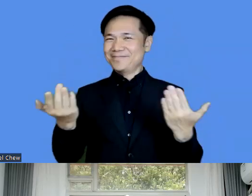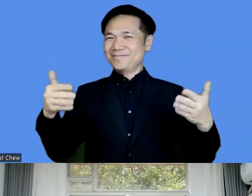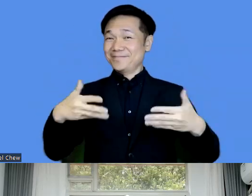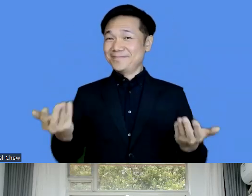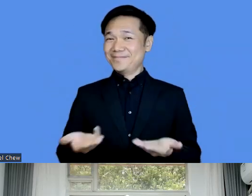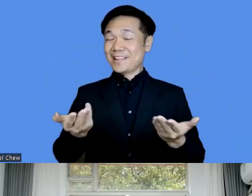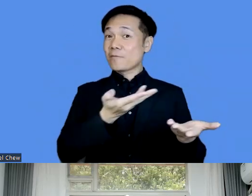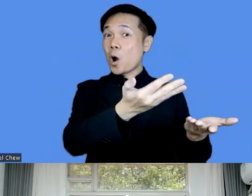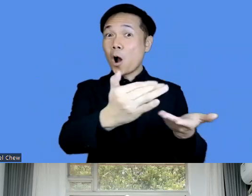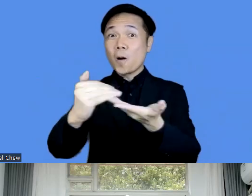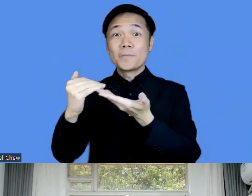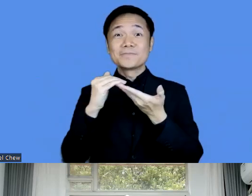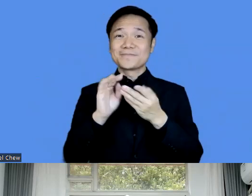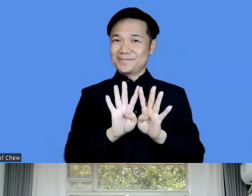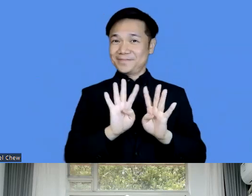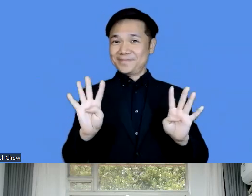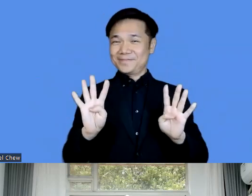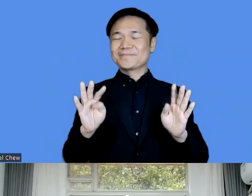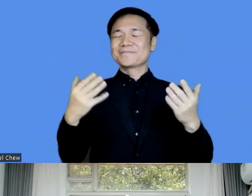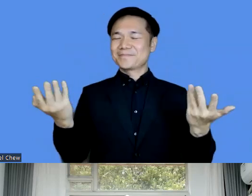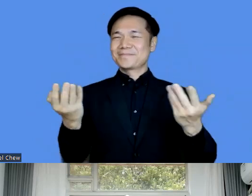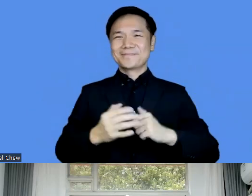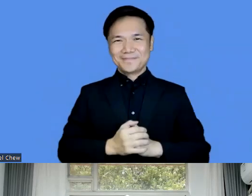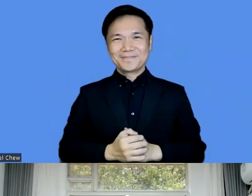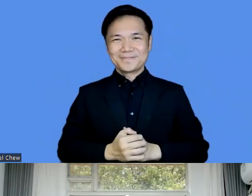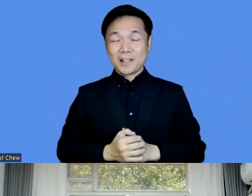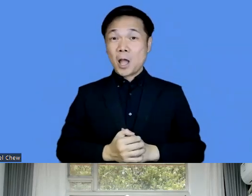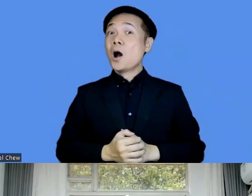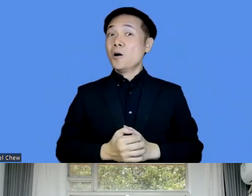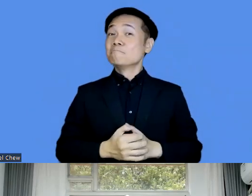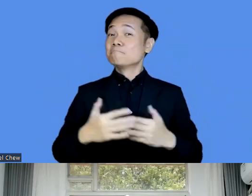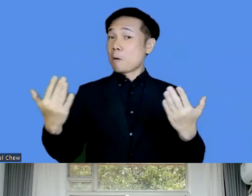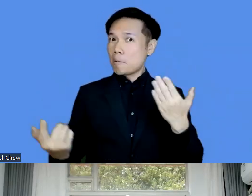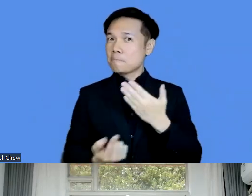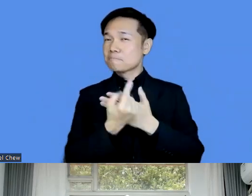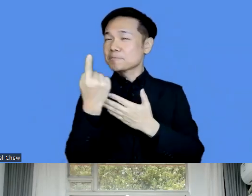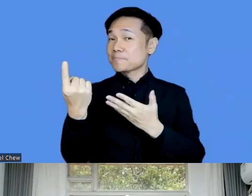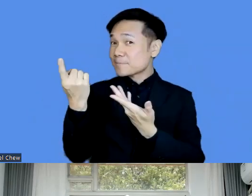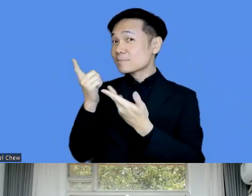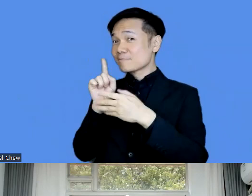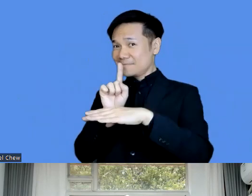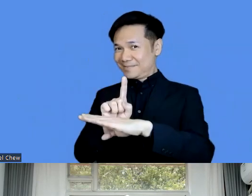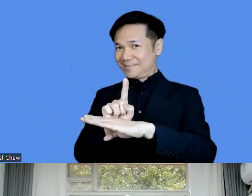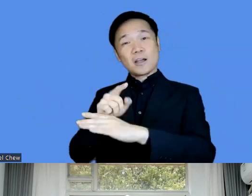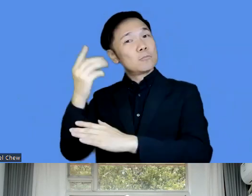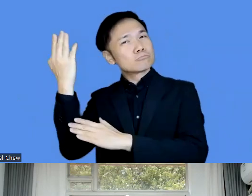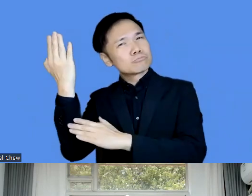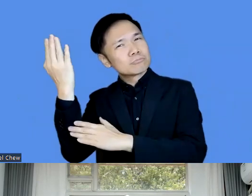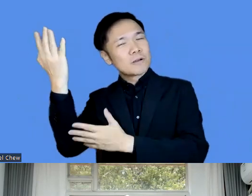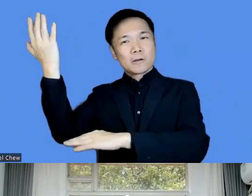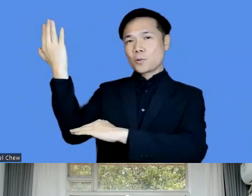all the panelists today to have the opportunity to share more about how persons